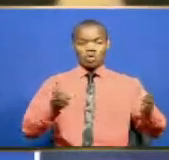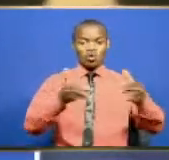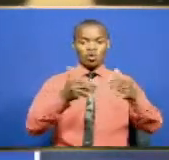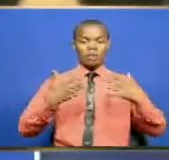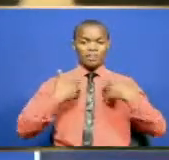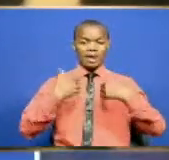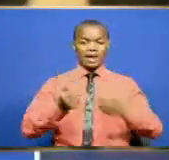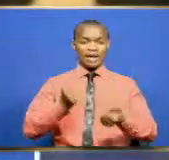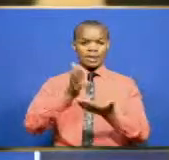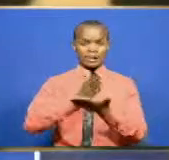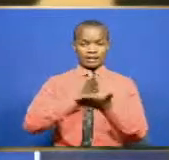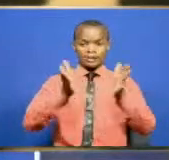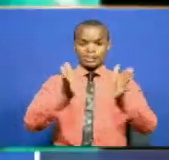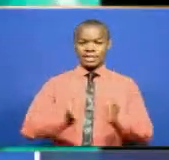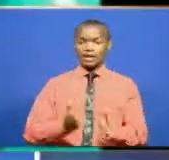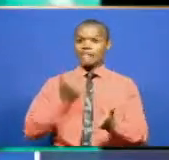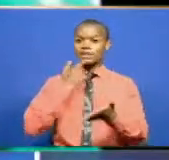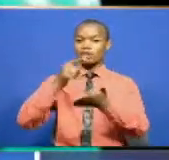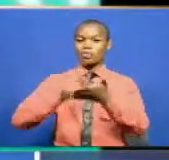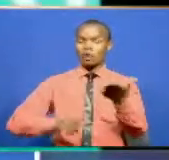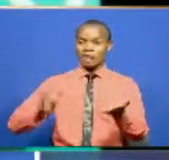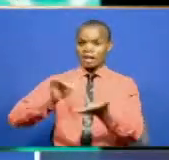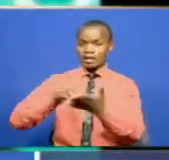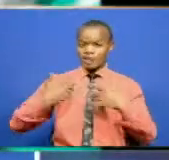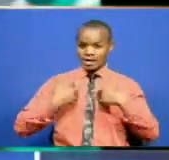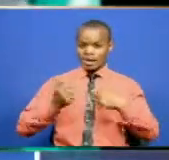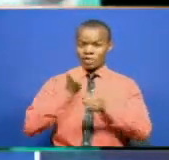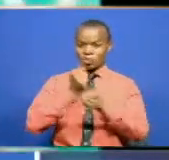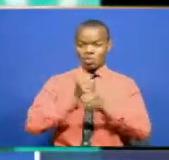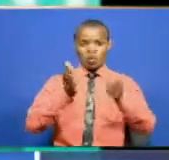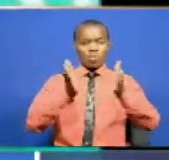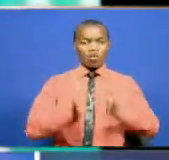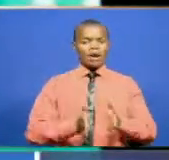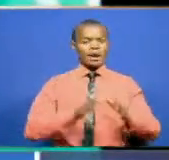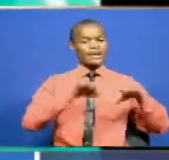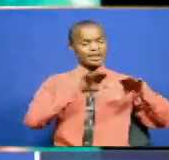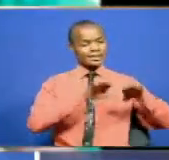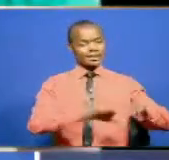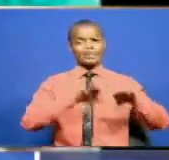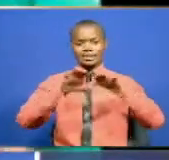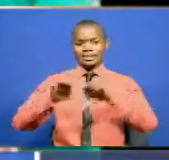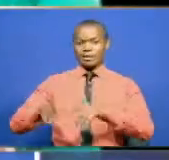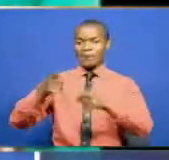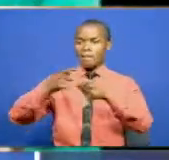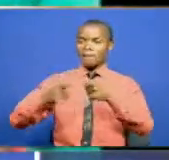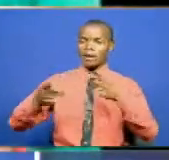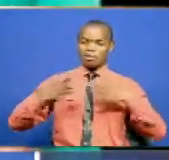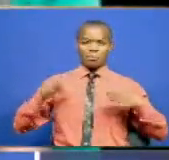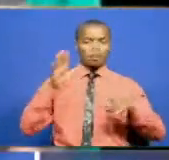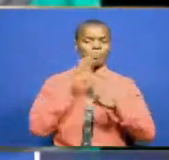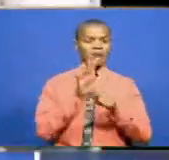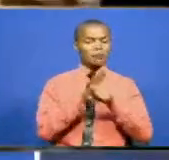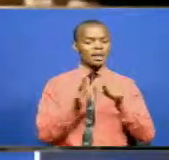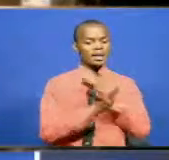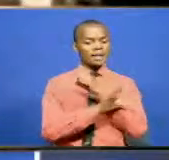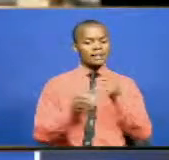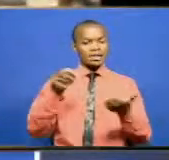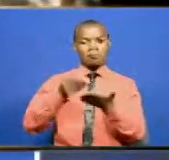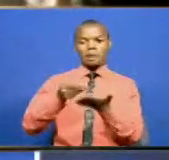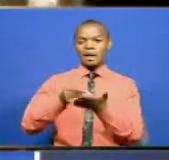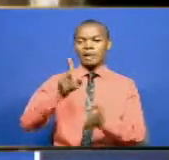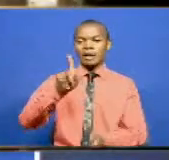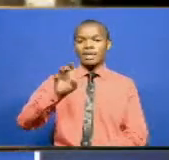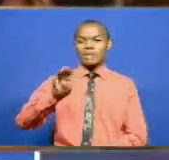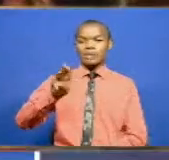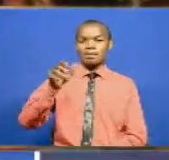says it was unfortunate that healthcare workers are suffering, yet many cartels weigh millions at KEMSA and are now dancing